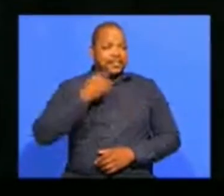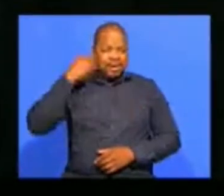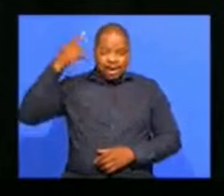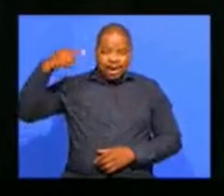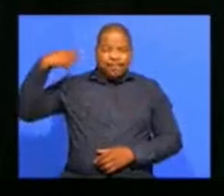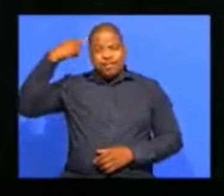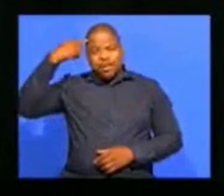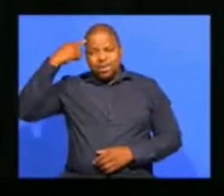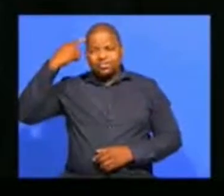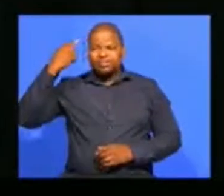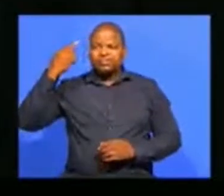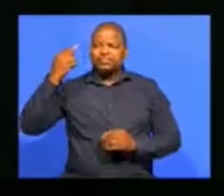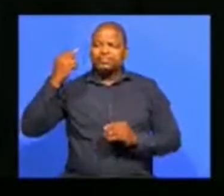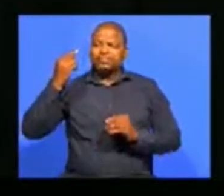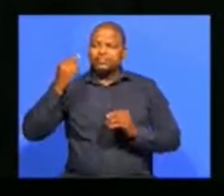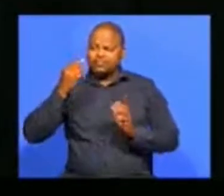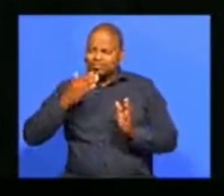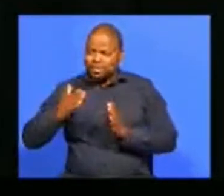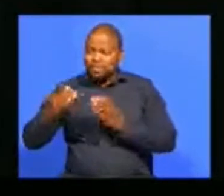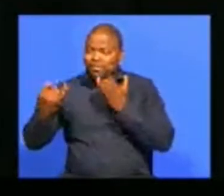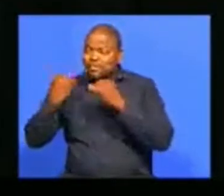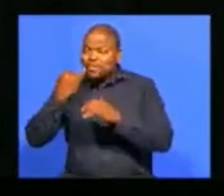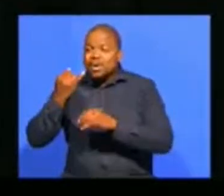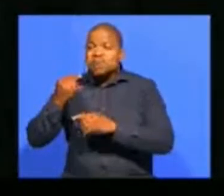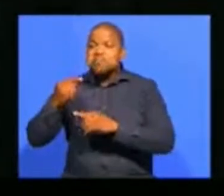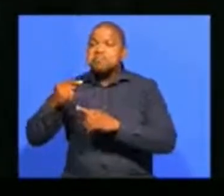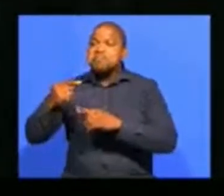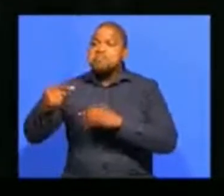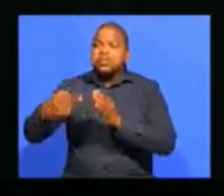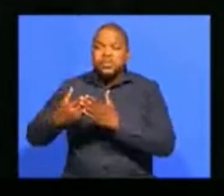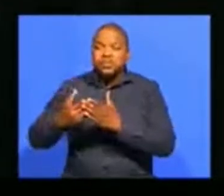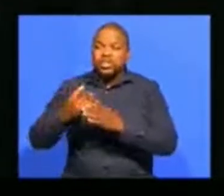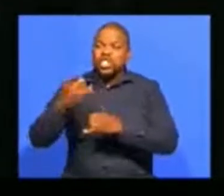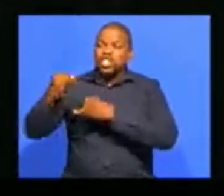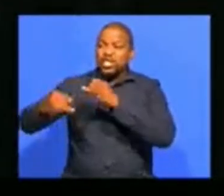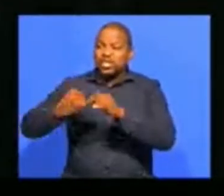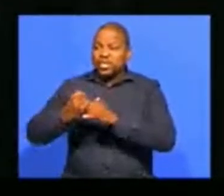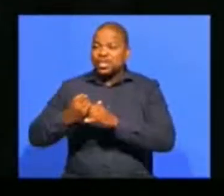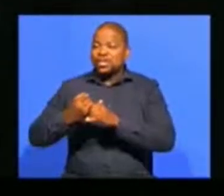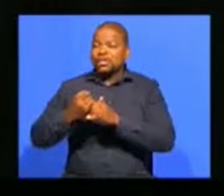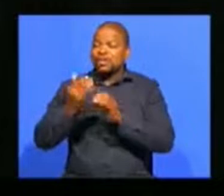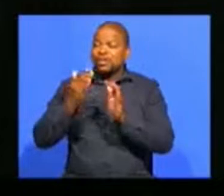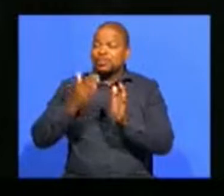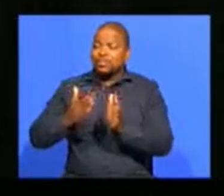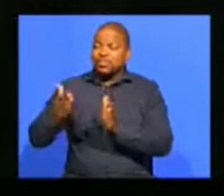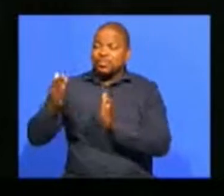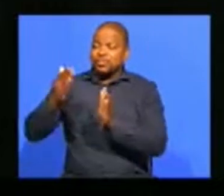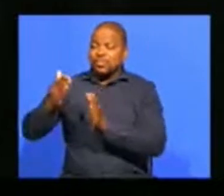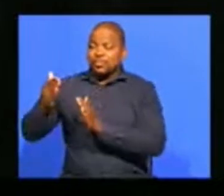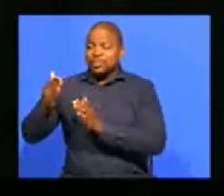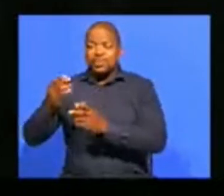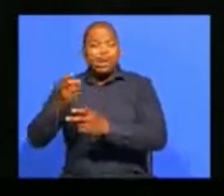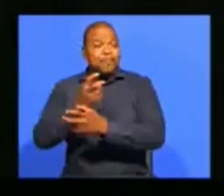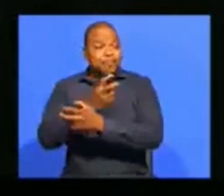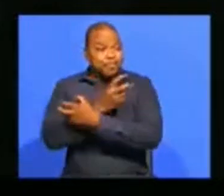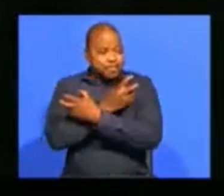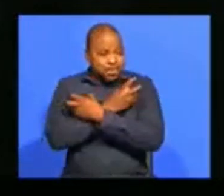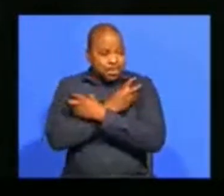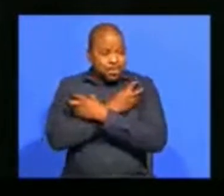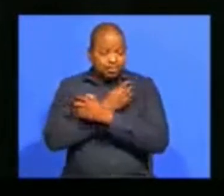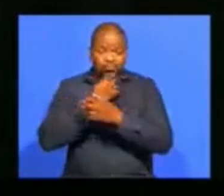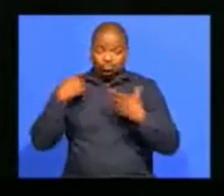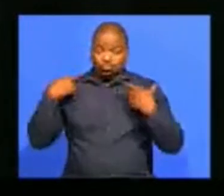political landscape, issues around international order and security